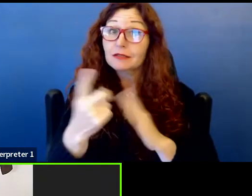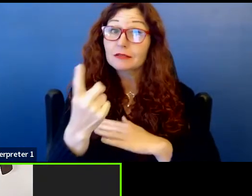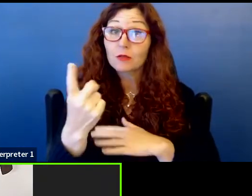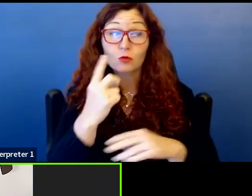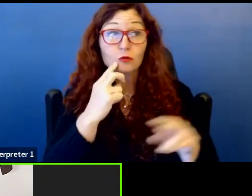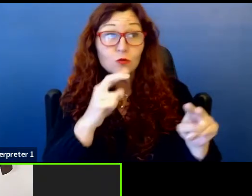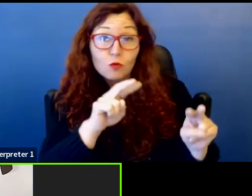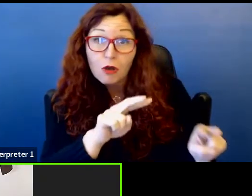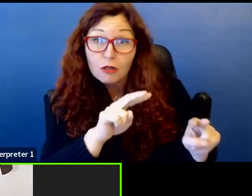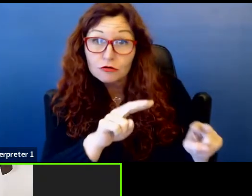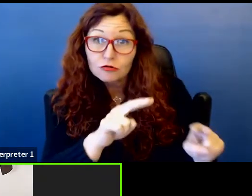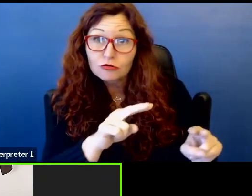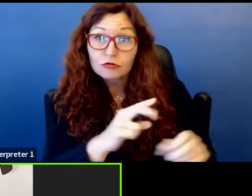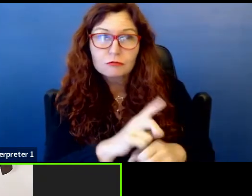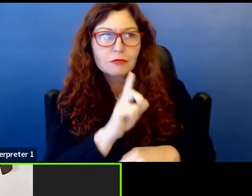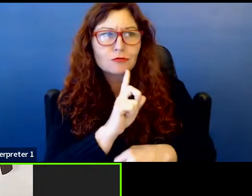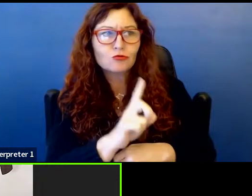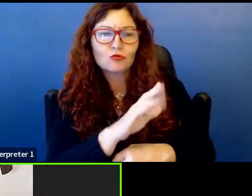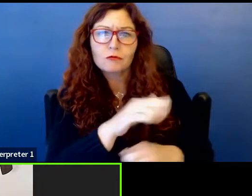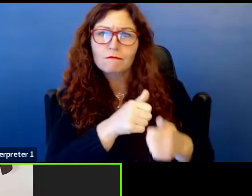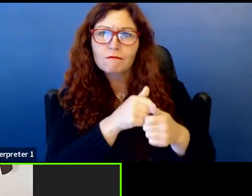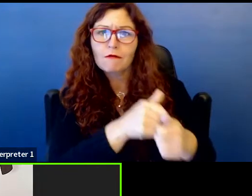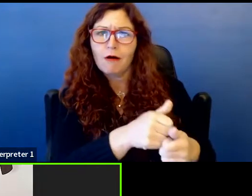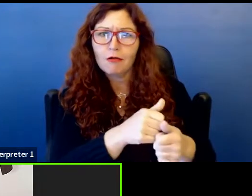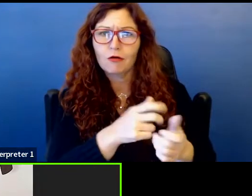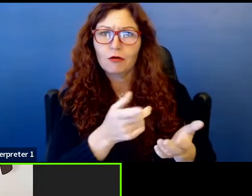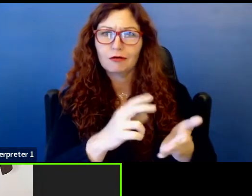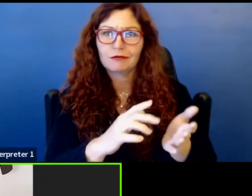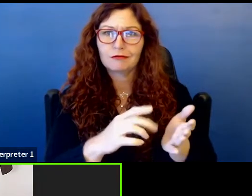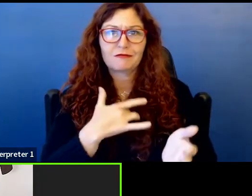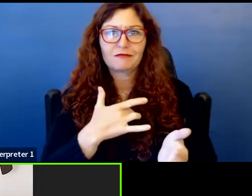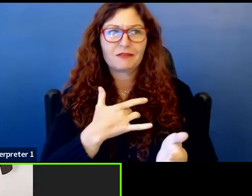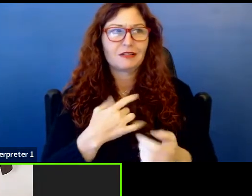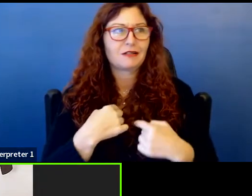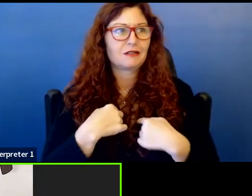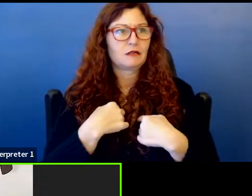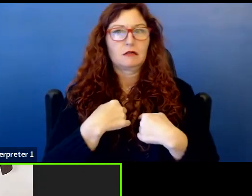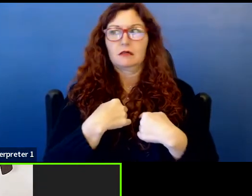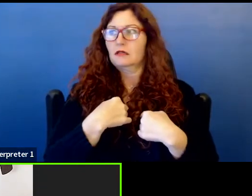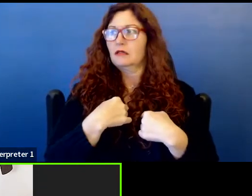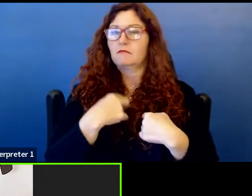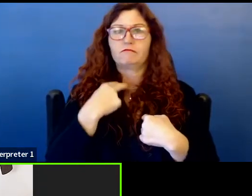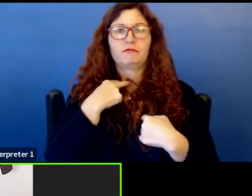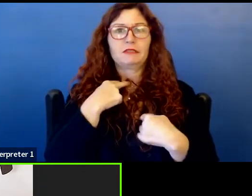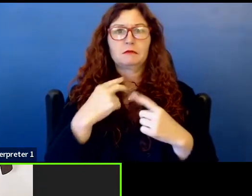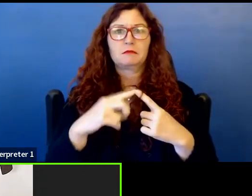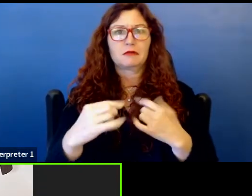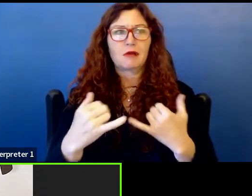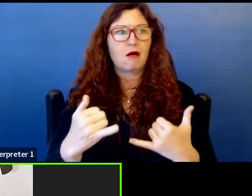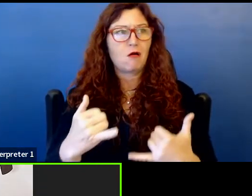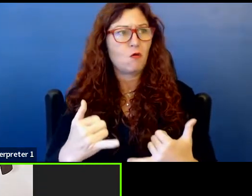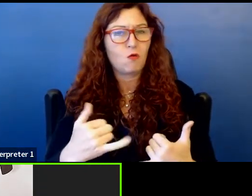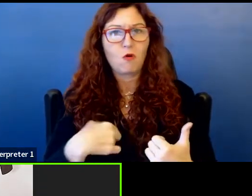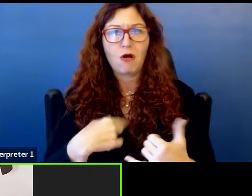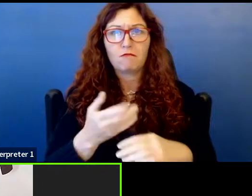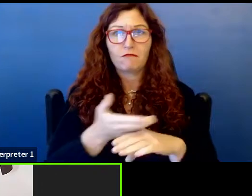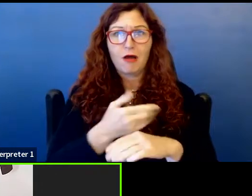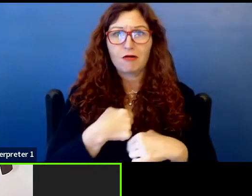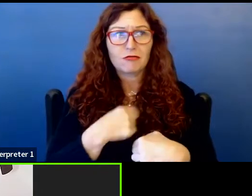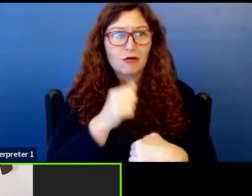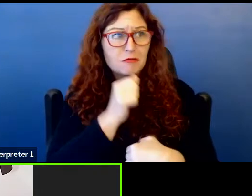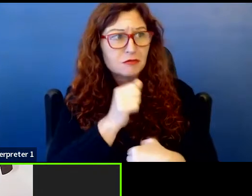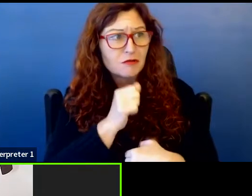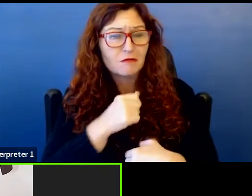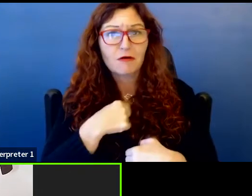them accountable for their actions without making me feel like i'm the vic making the victim but making me feel like i'm the victim i'm the